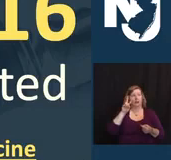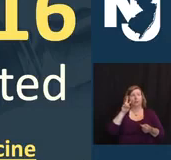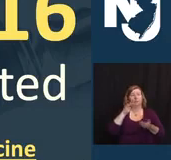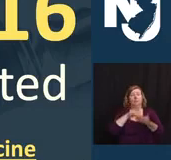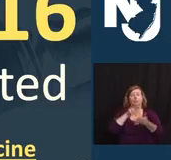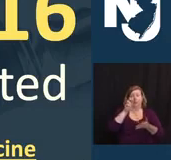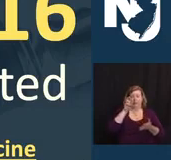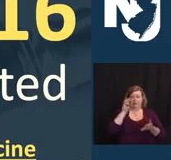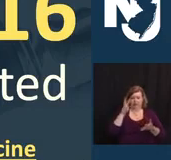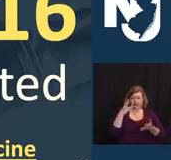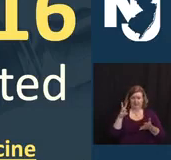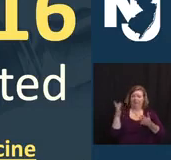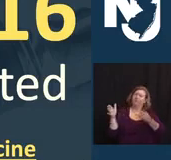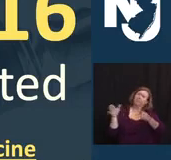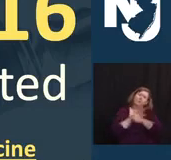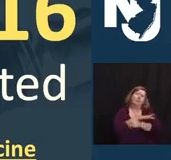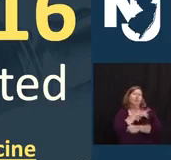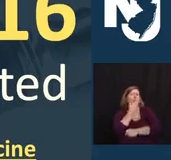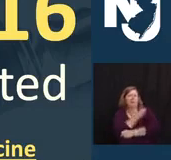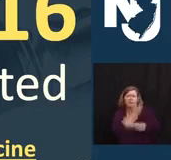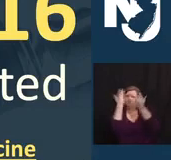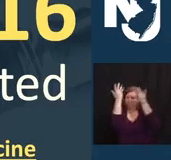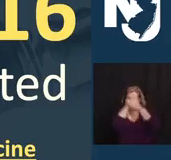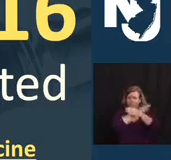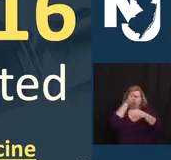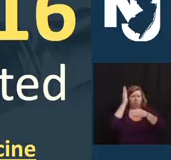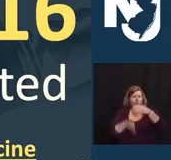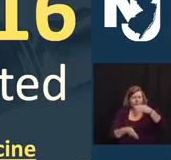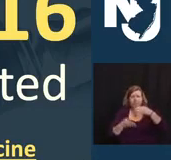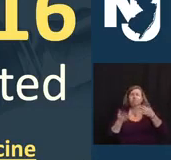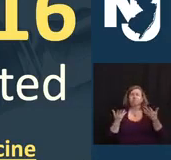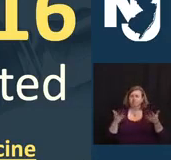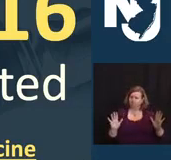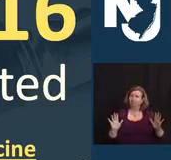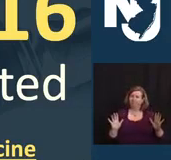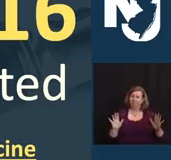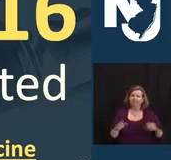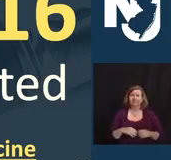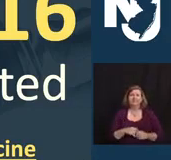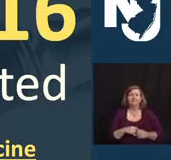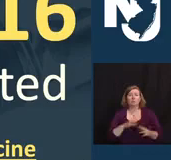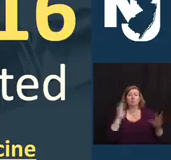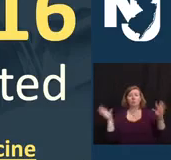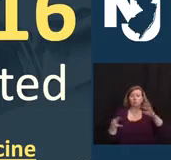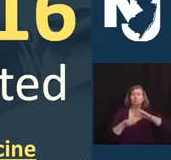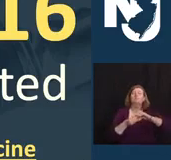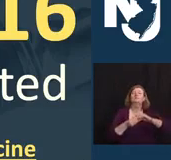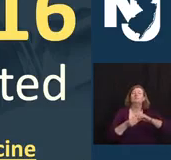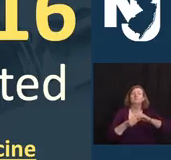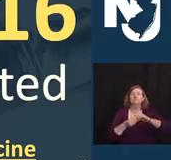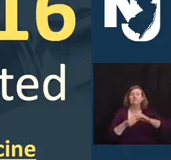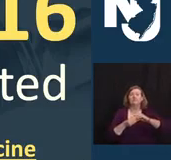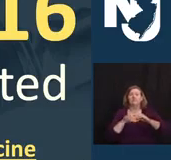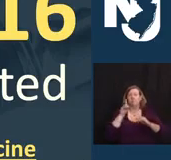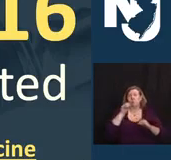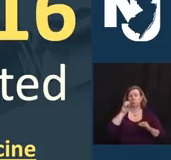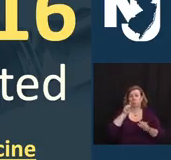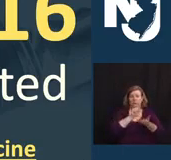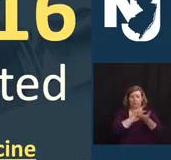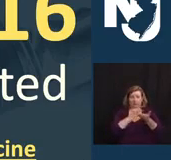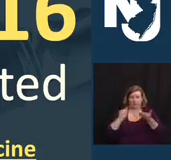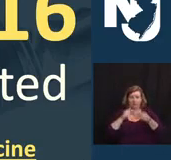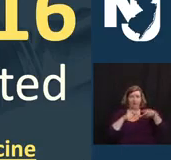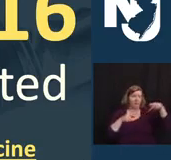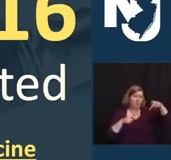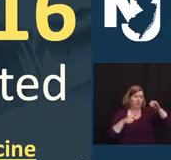2,292,316 fully vaccinated individuals. The total number of doses administered by both Pfizer and Moderna vaccines